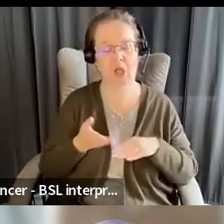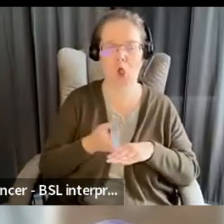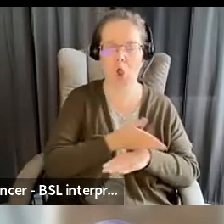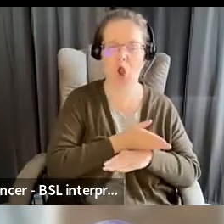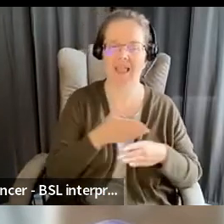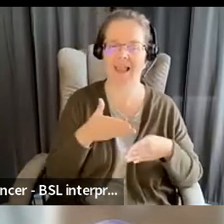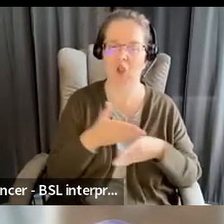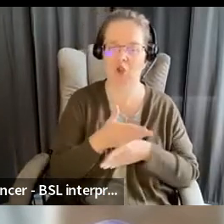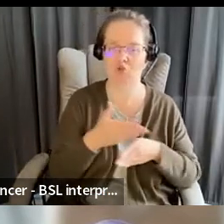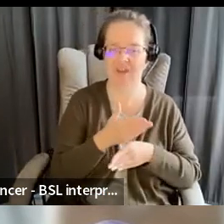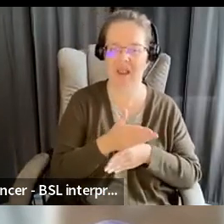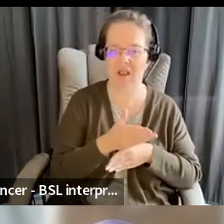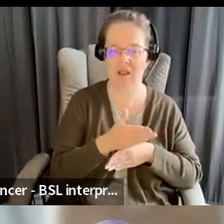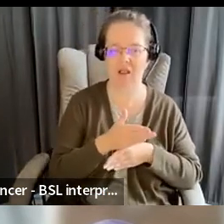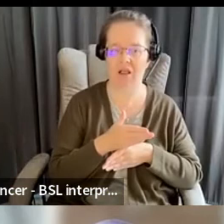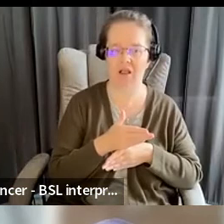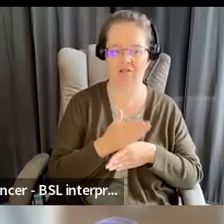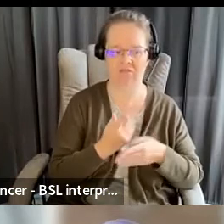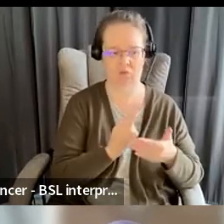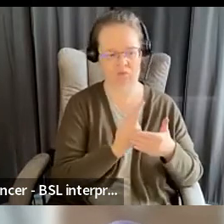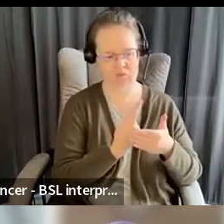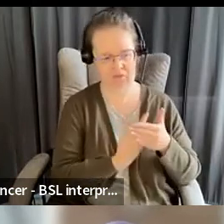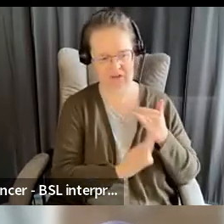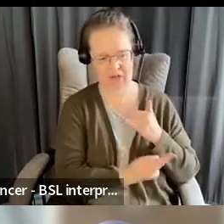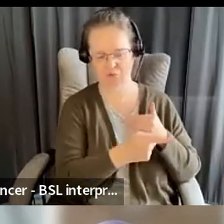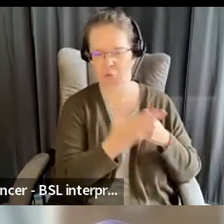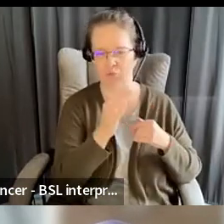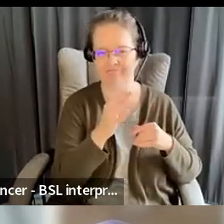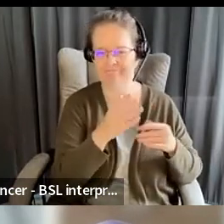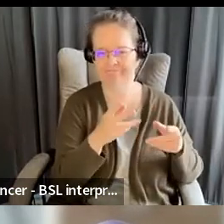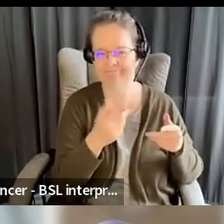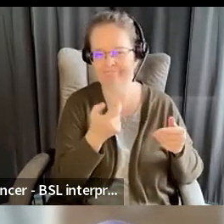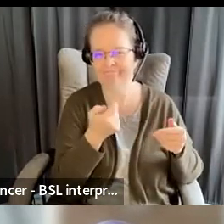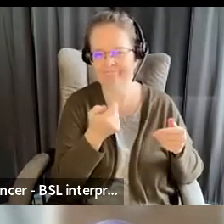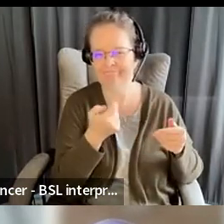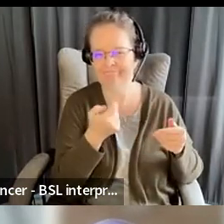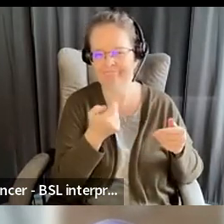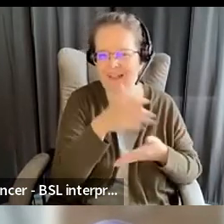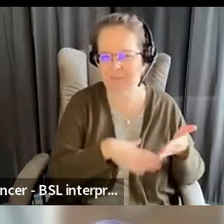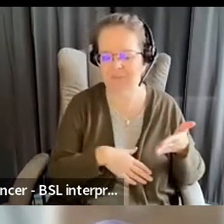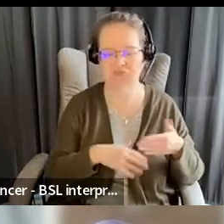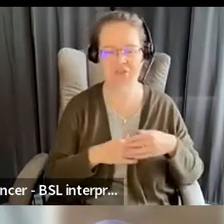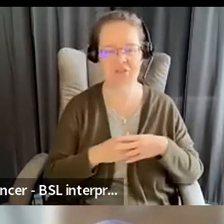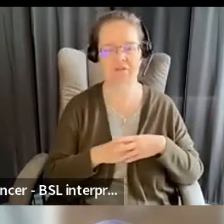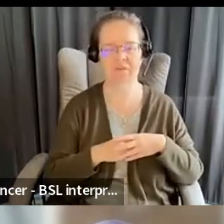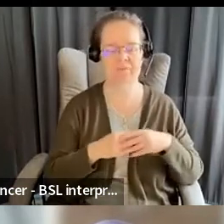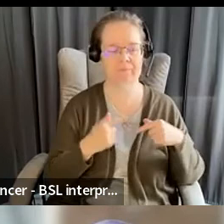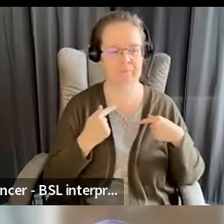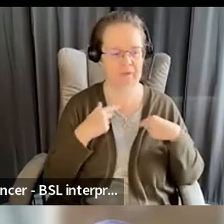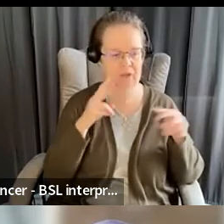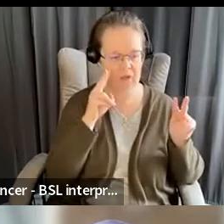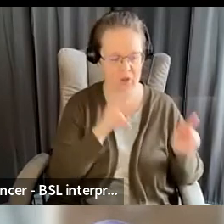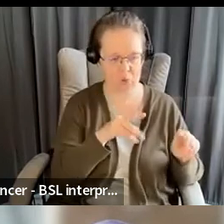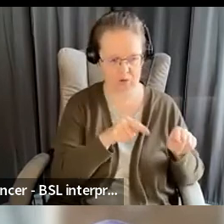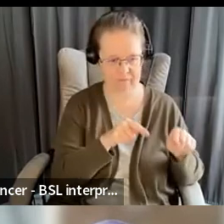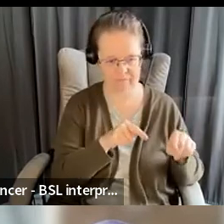careers approach, or individuals with less experience, you know, more and more we're looking